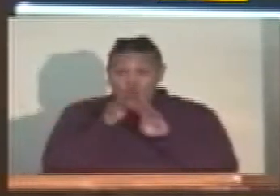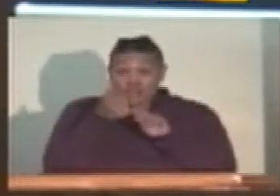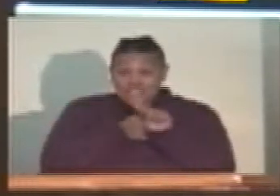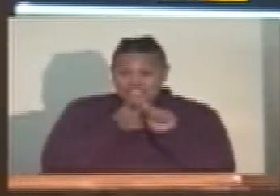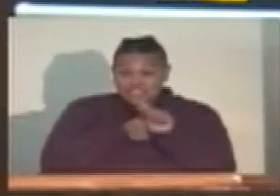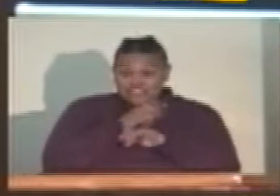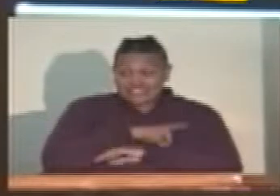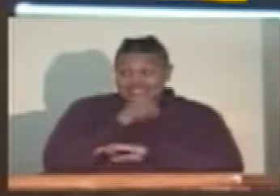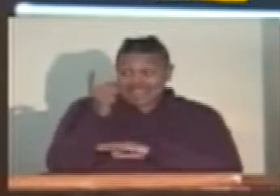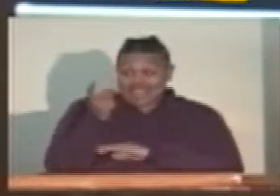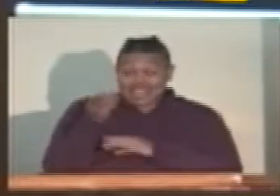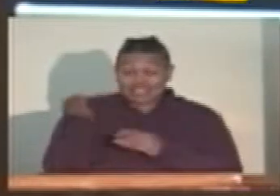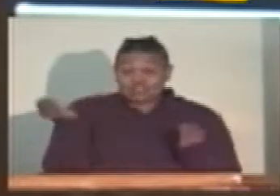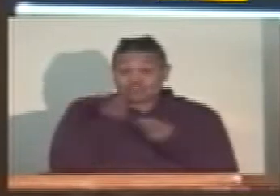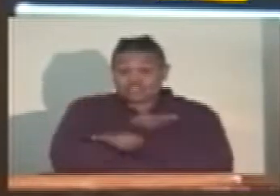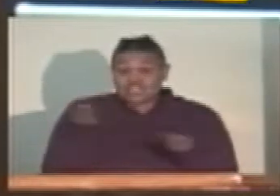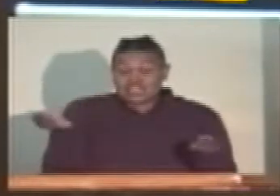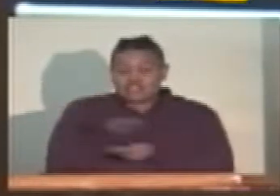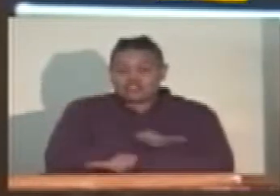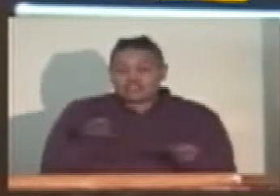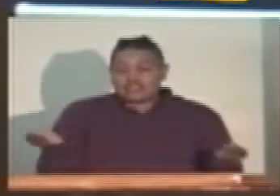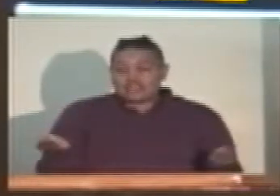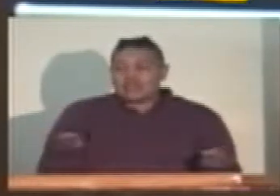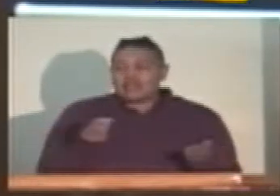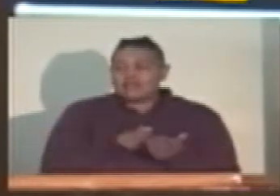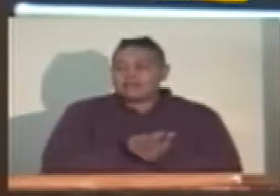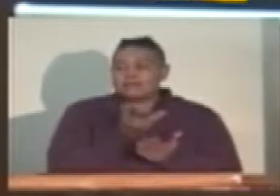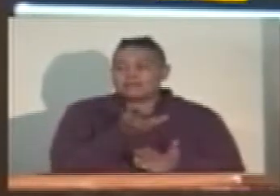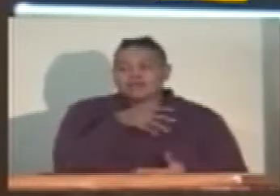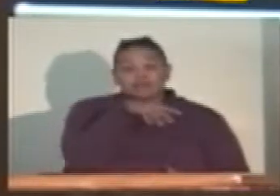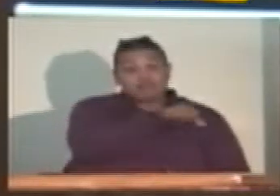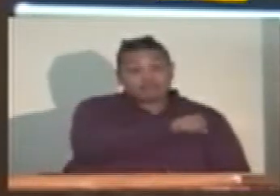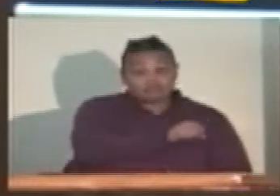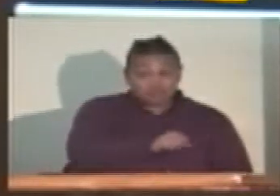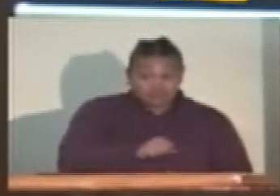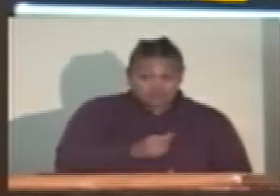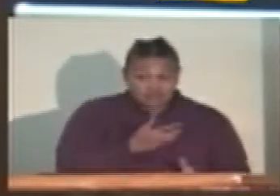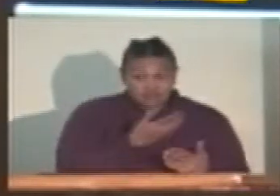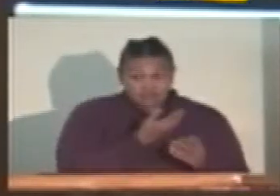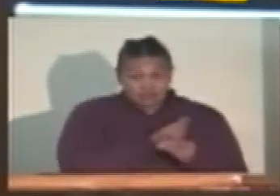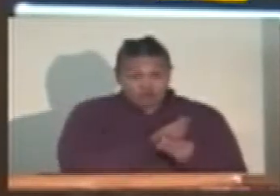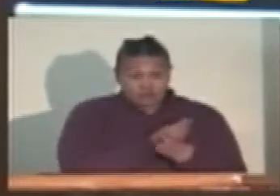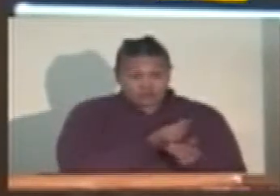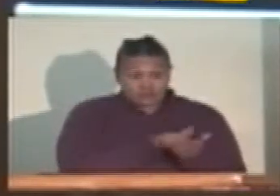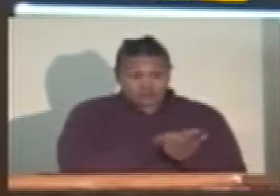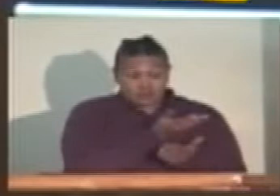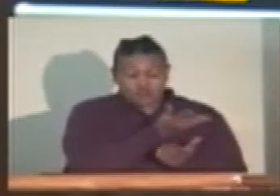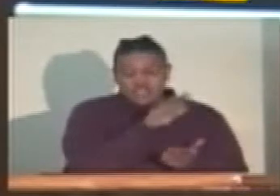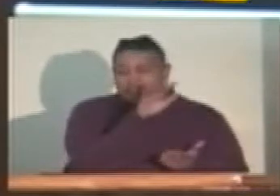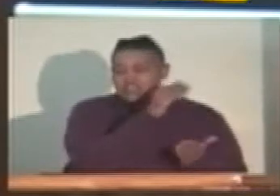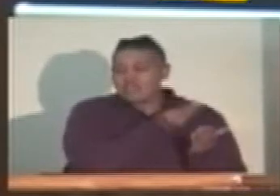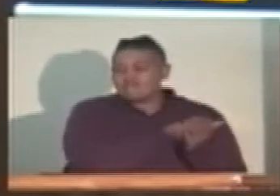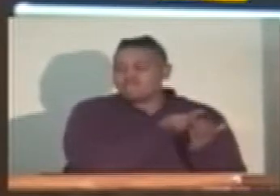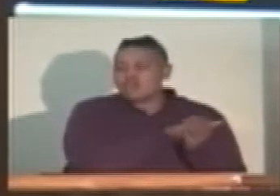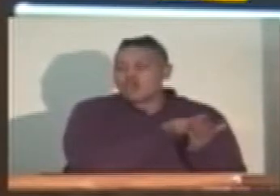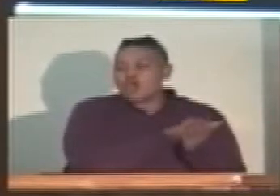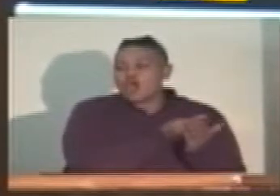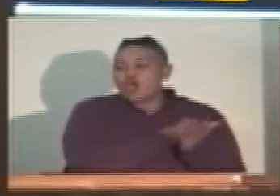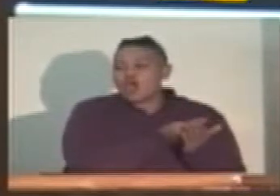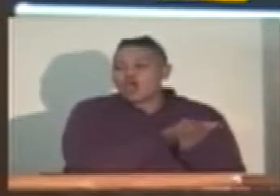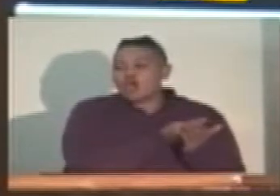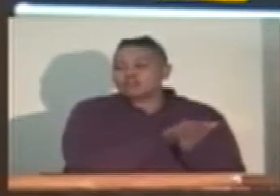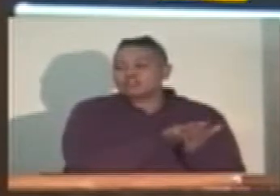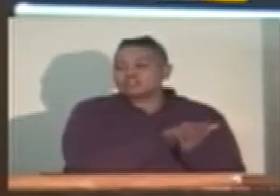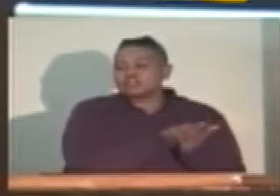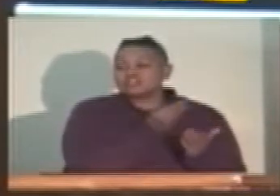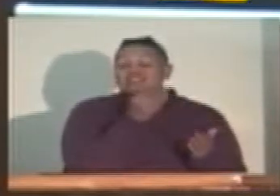trading day, the buyers take possession of the products purchased, and their funds are credited to